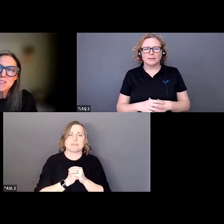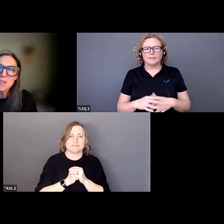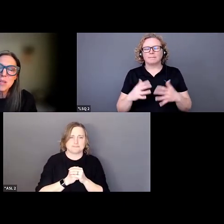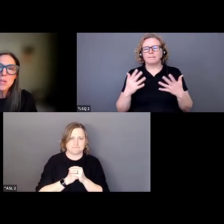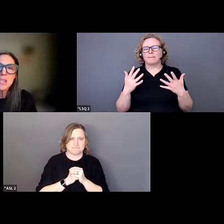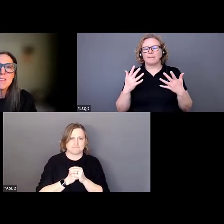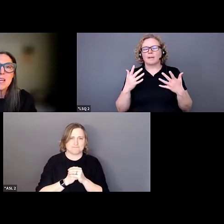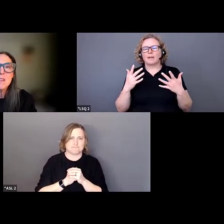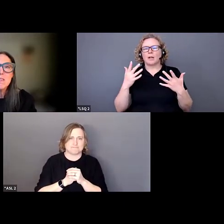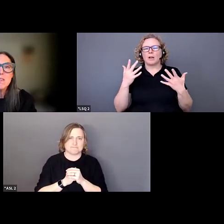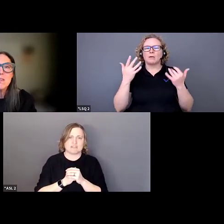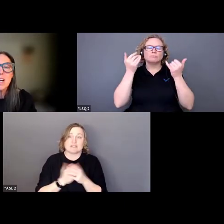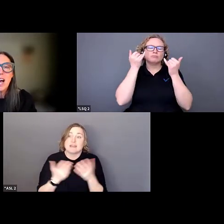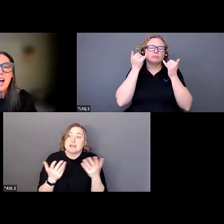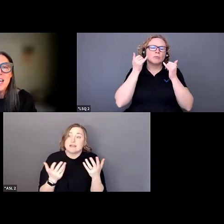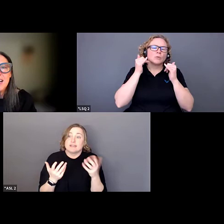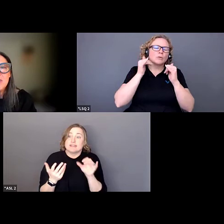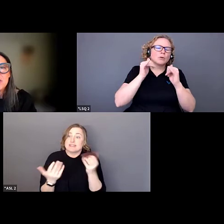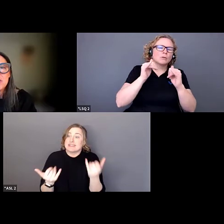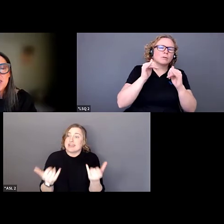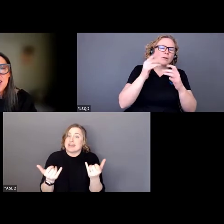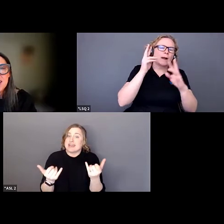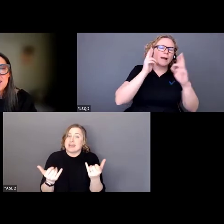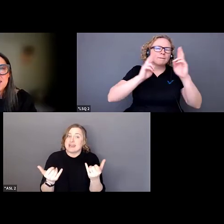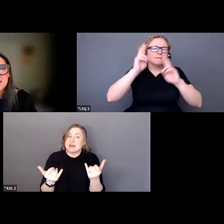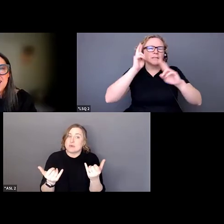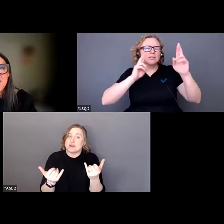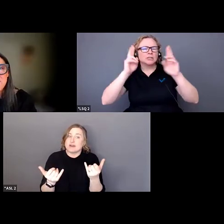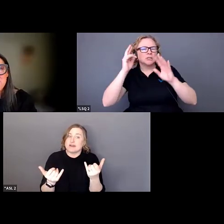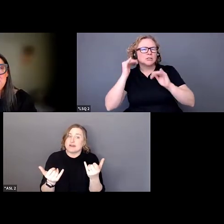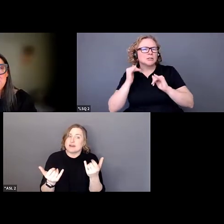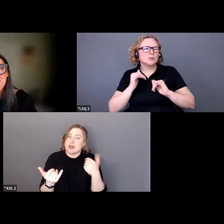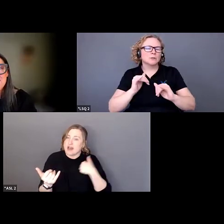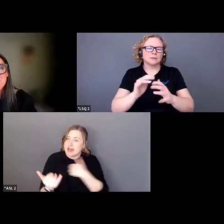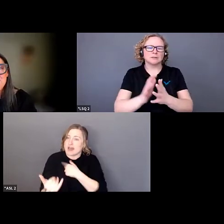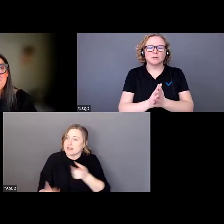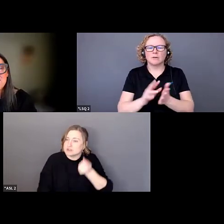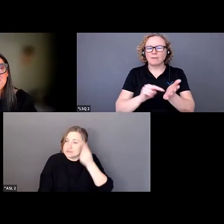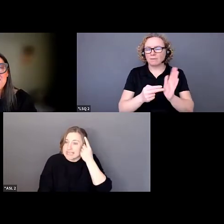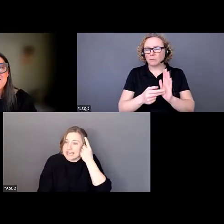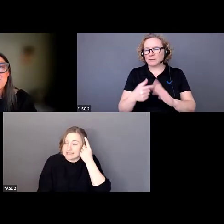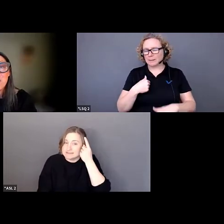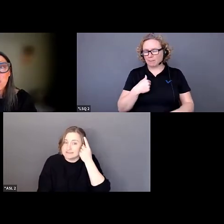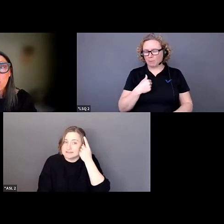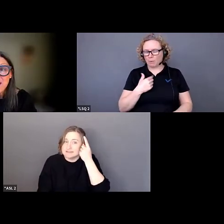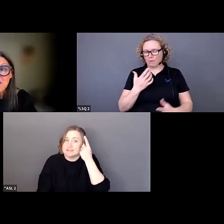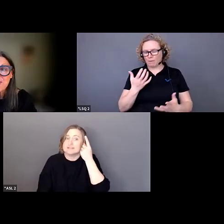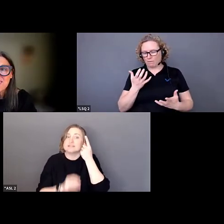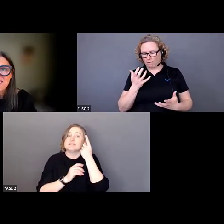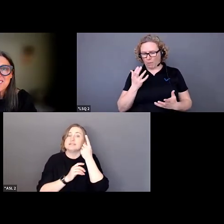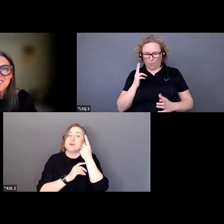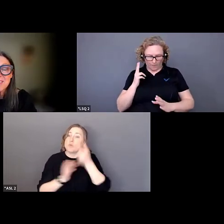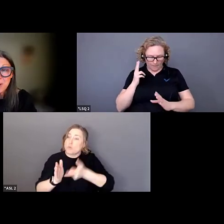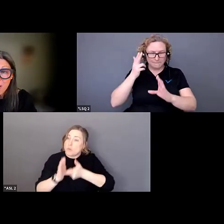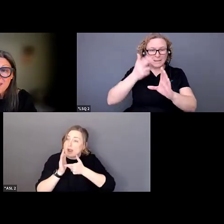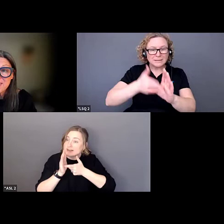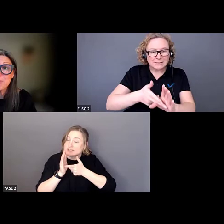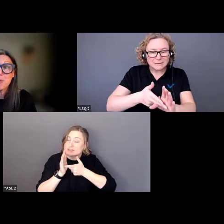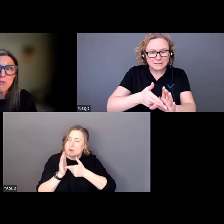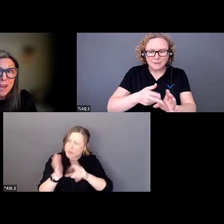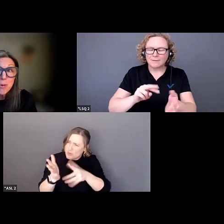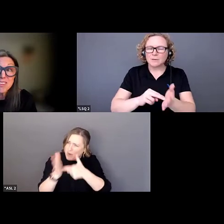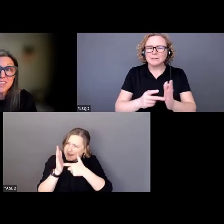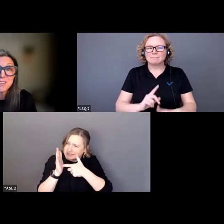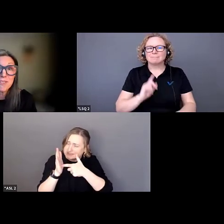Stretching that this commitment extends to, I understand that effective anti-racist action requires